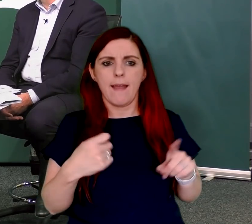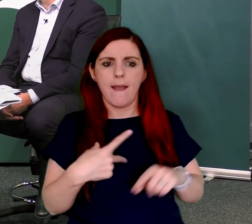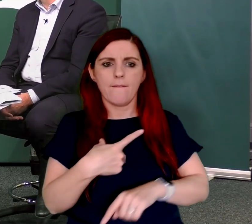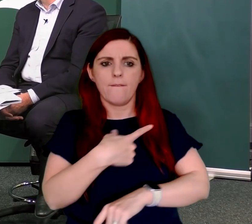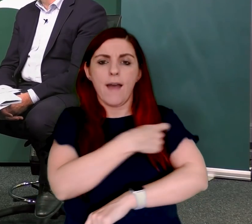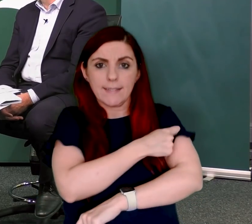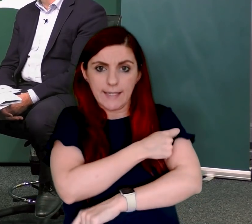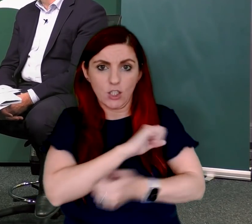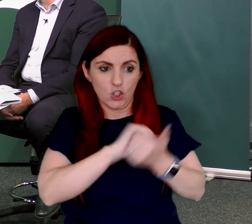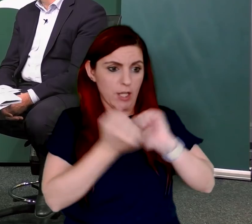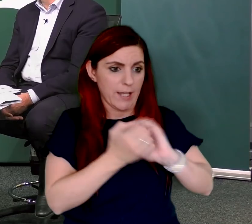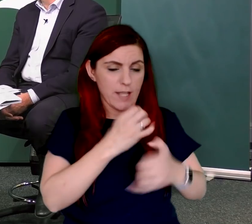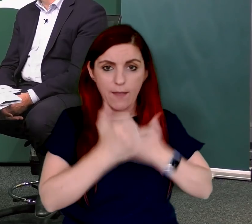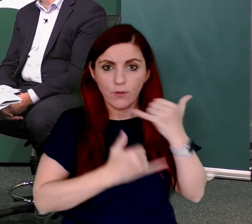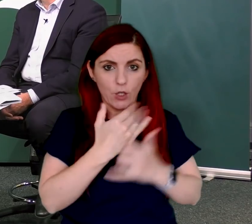last year's